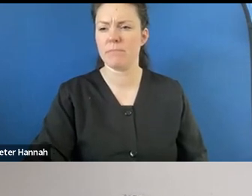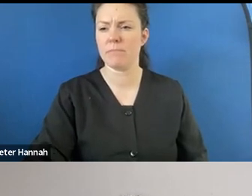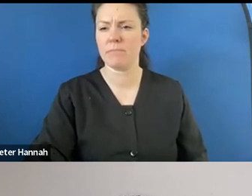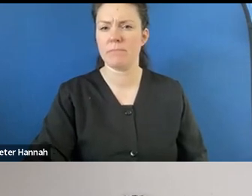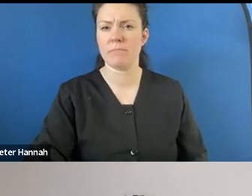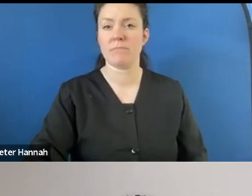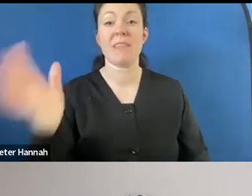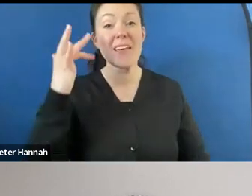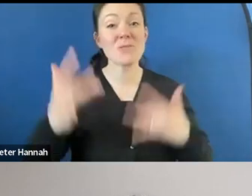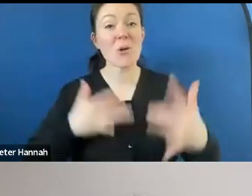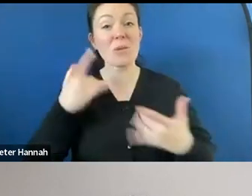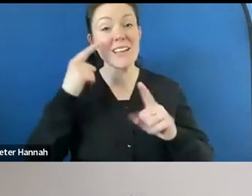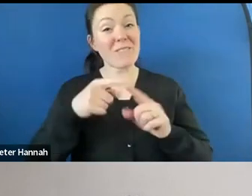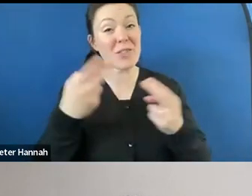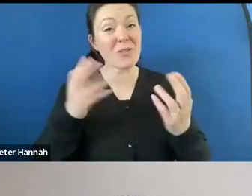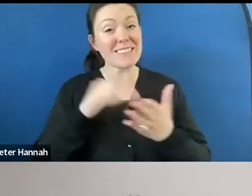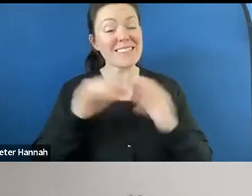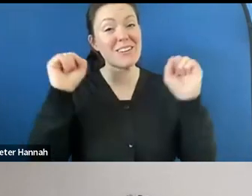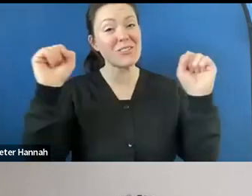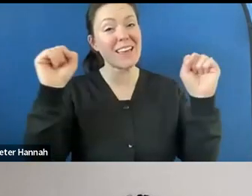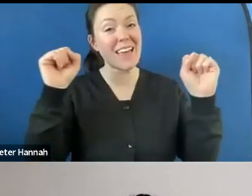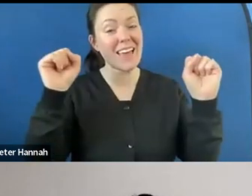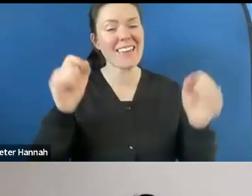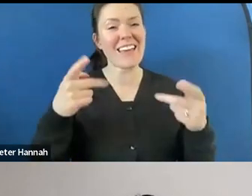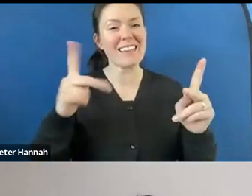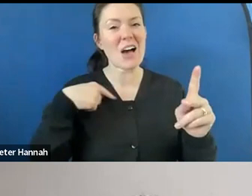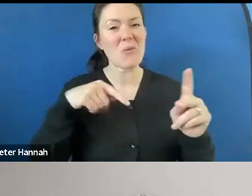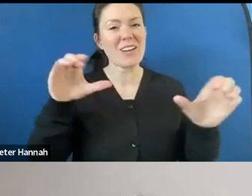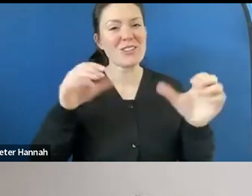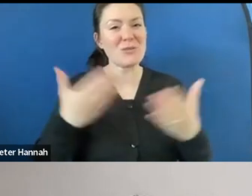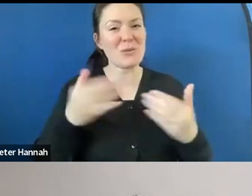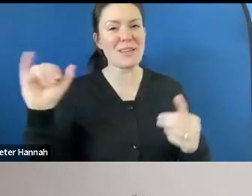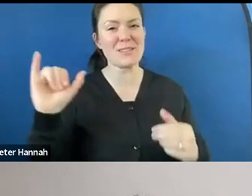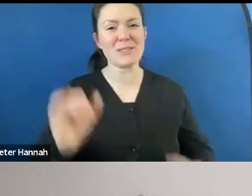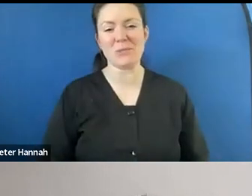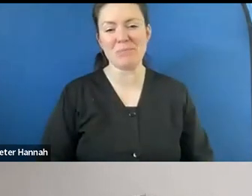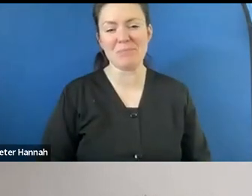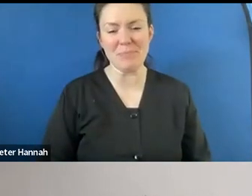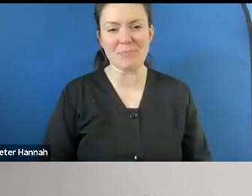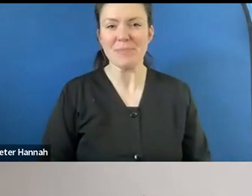just why we're excited about this resource center. Yay, allowing us to do all the things as well. So